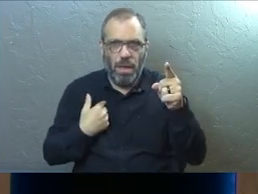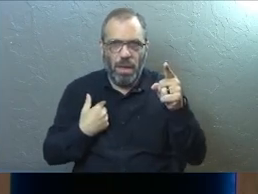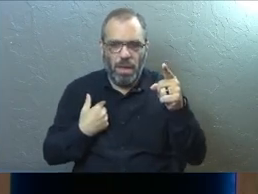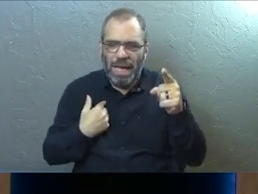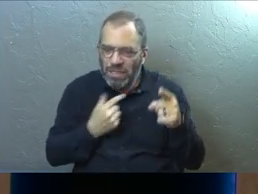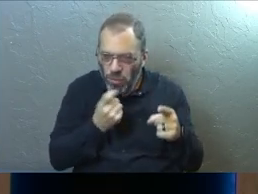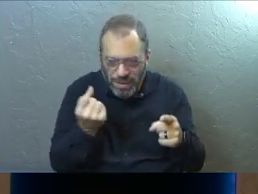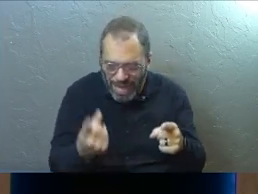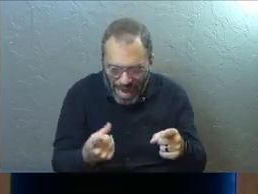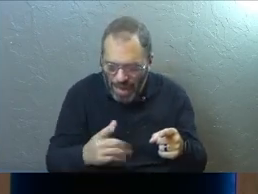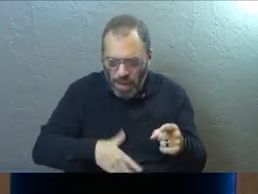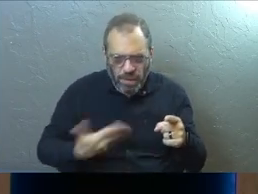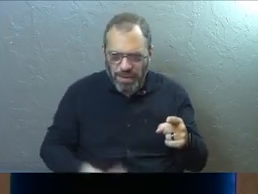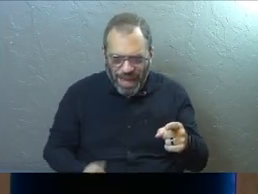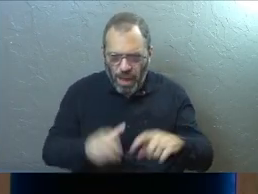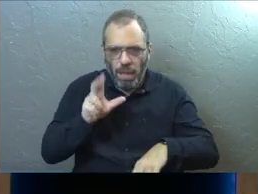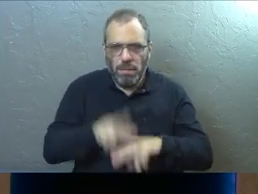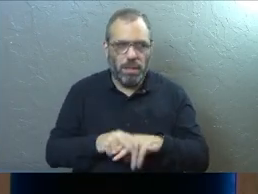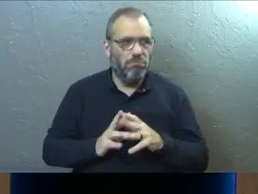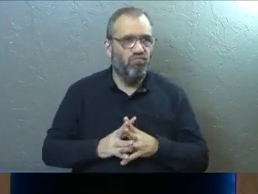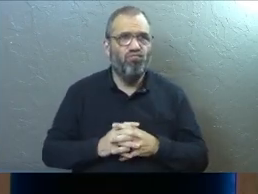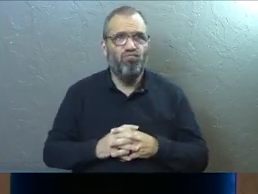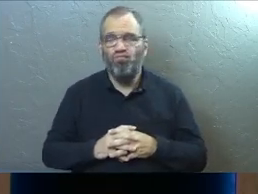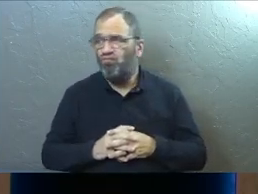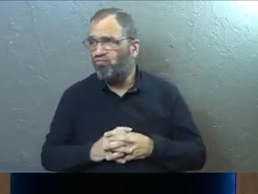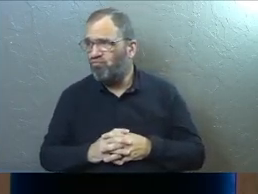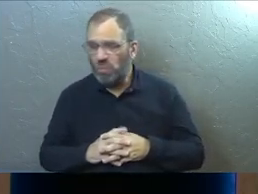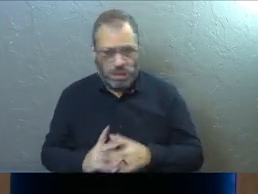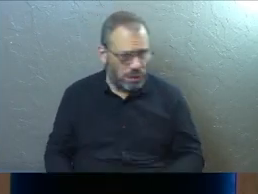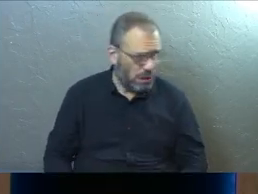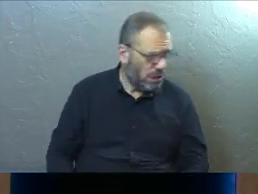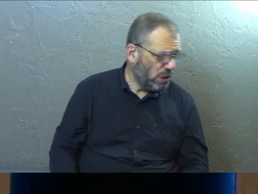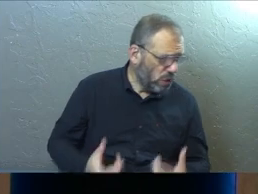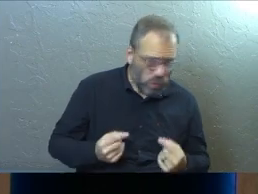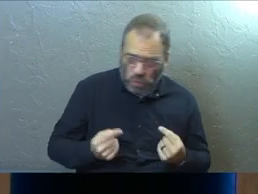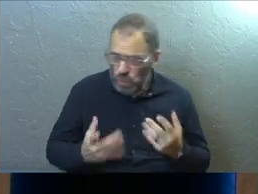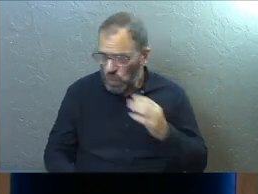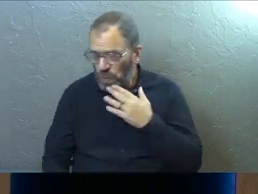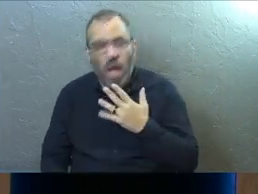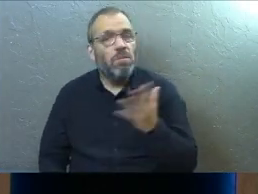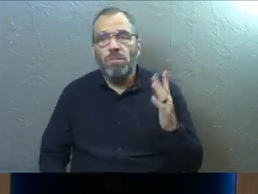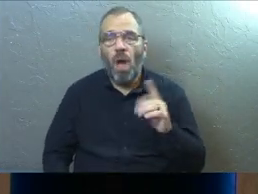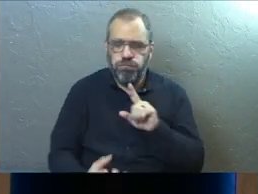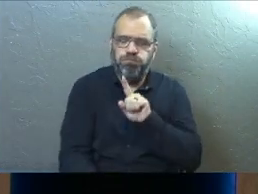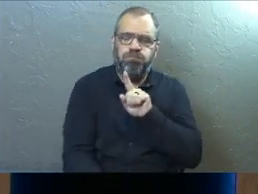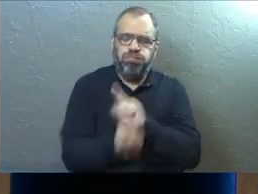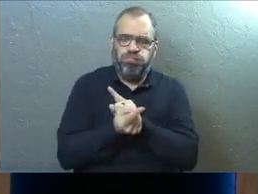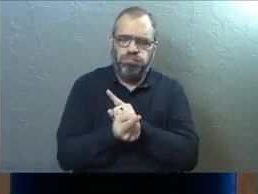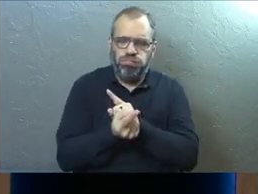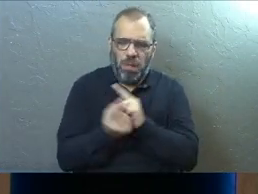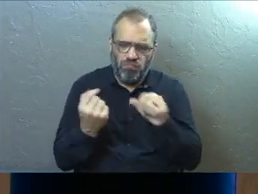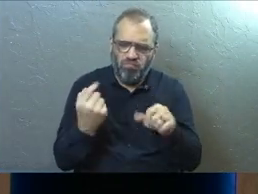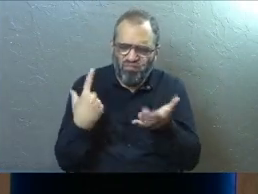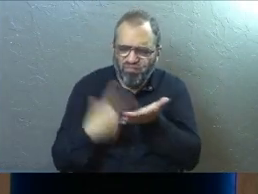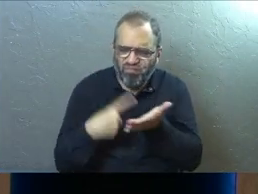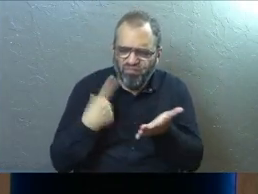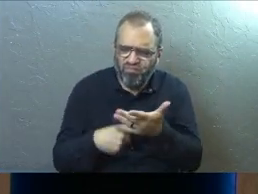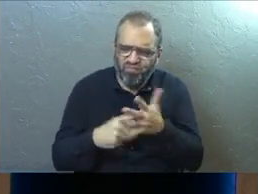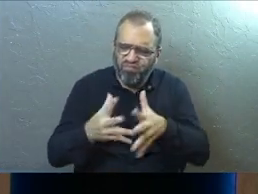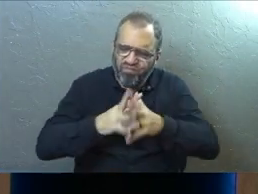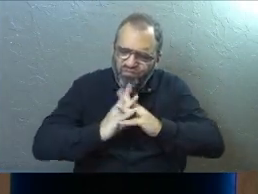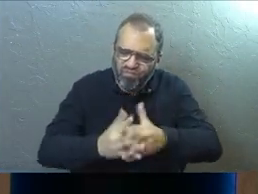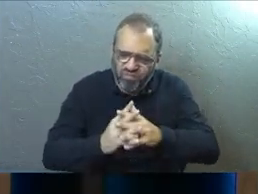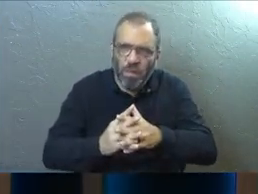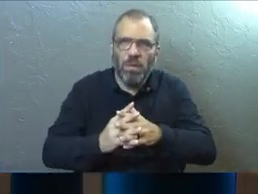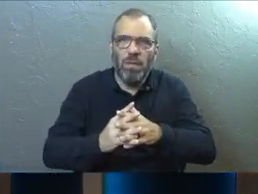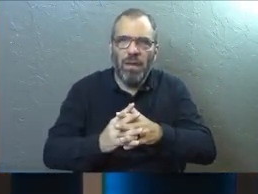don't make sense and you're upset, you don't have to sit there alone in darkness and just think, oh, I don't know what to do. But you can come to me and we can fight it out. And